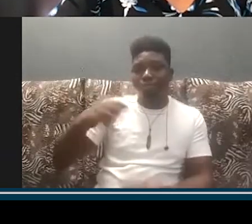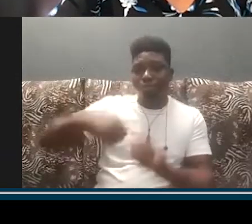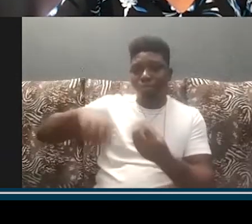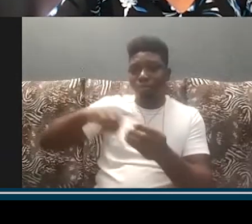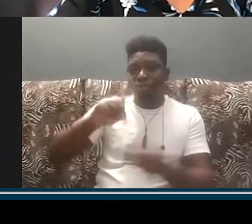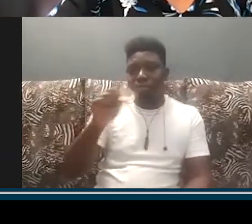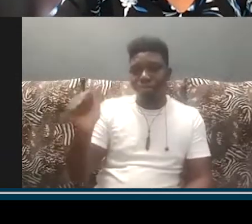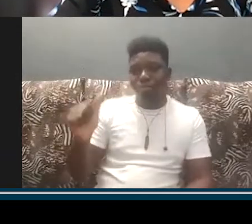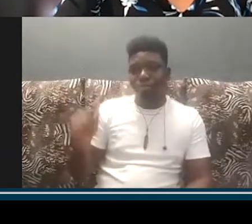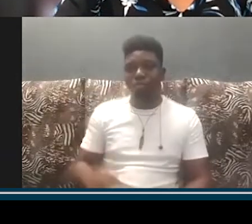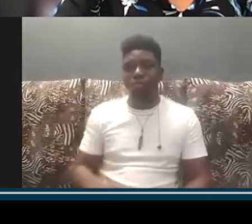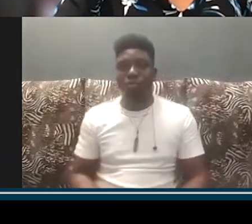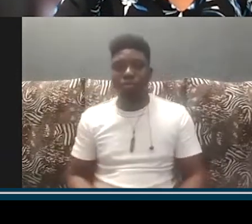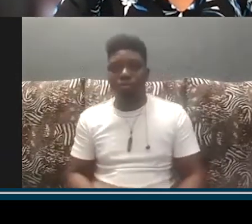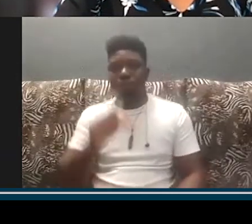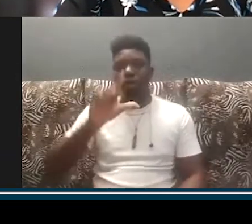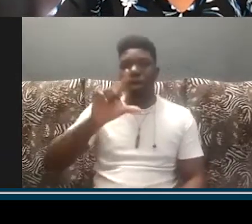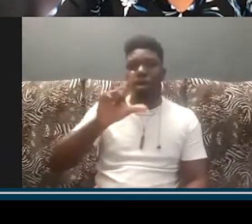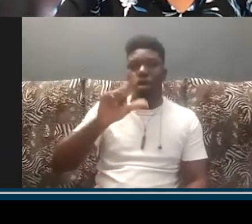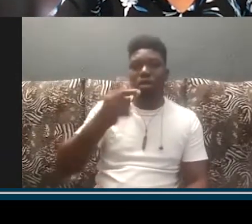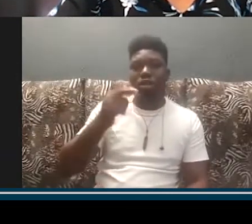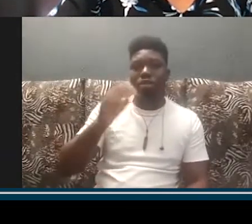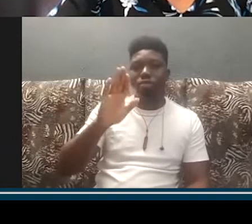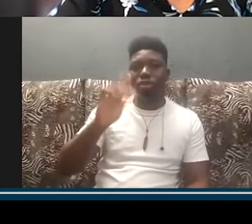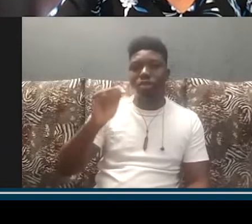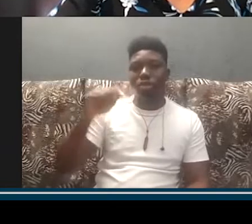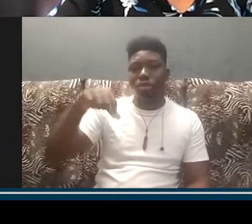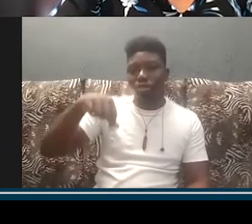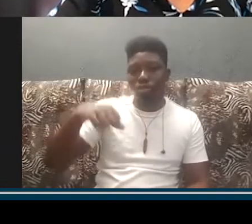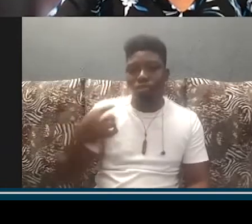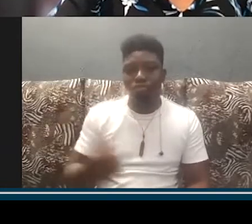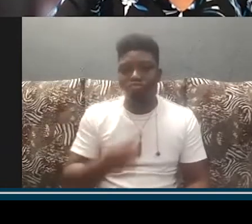LGBTQIA rights, and not taking the full,